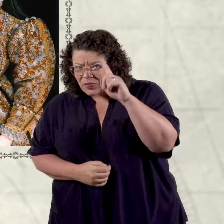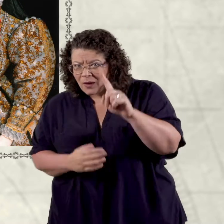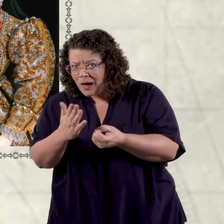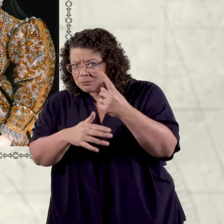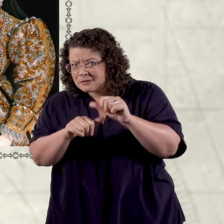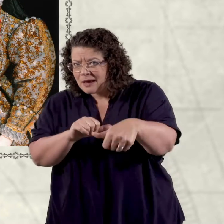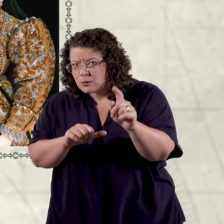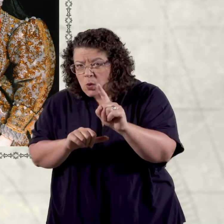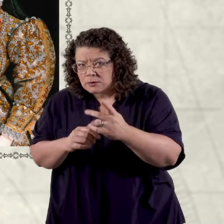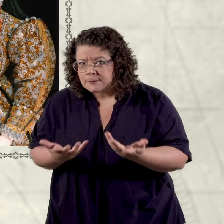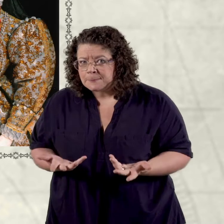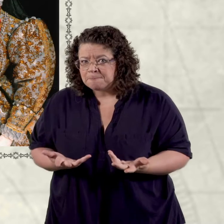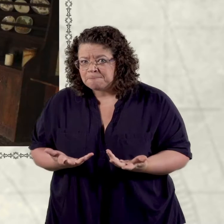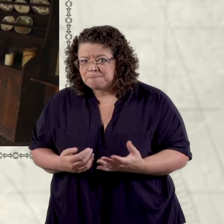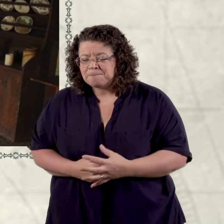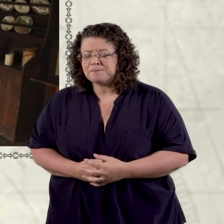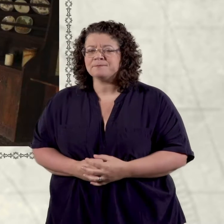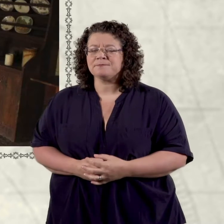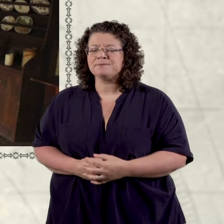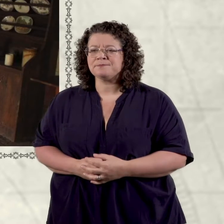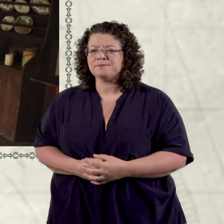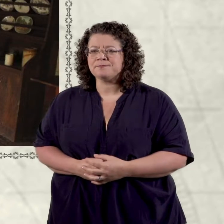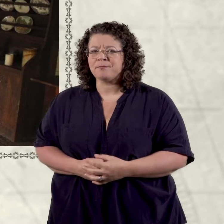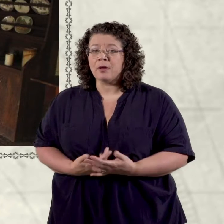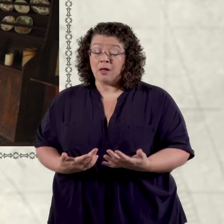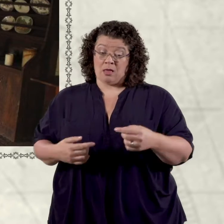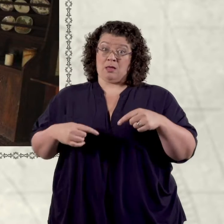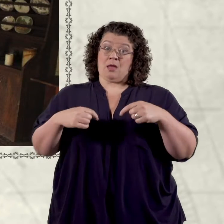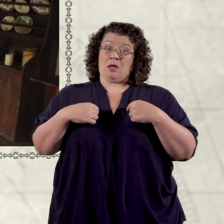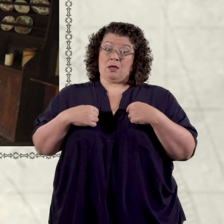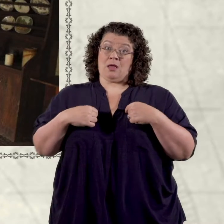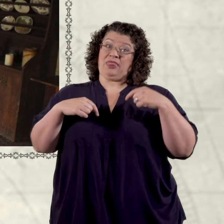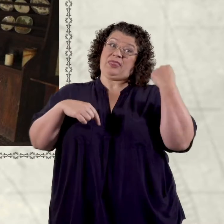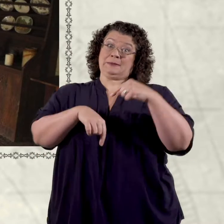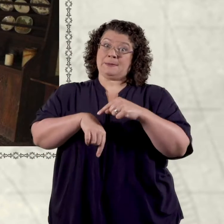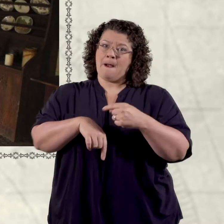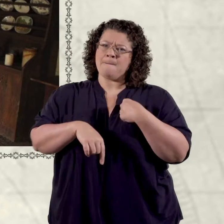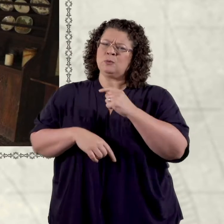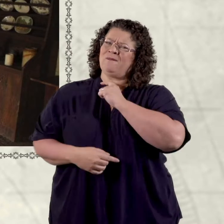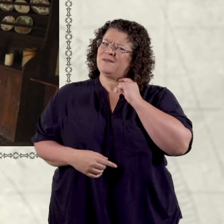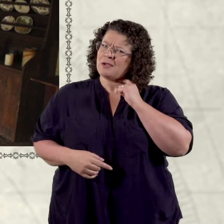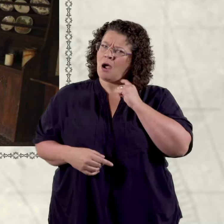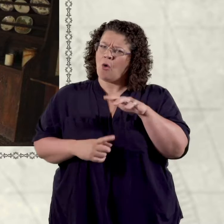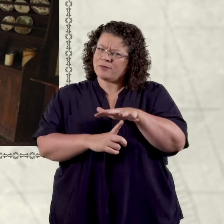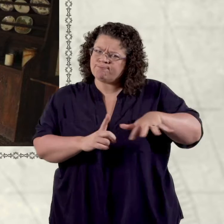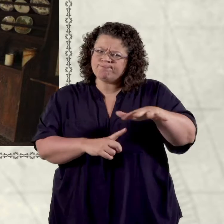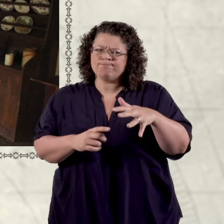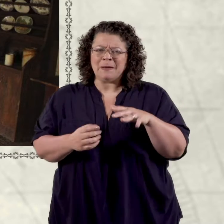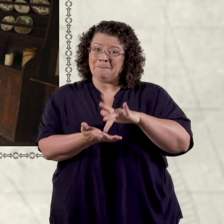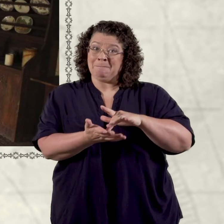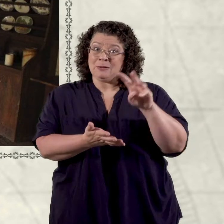think happened next? By this time, I was the vicar of a parish in